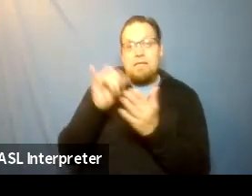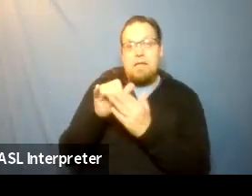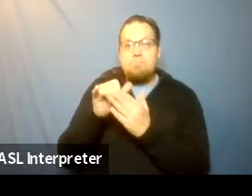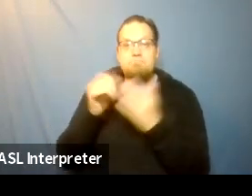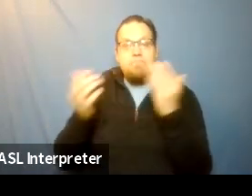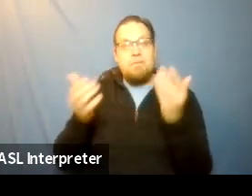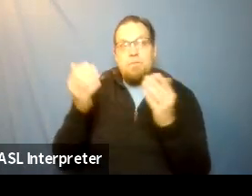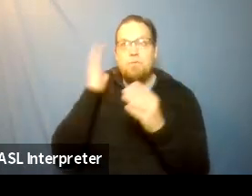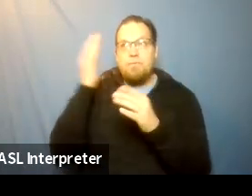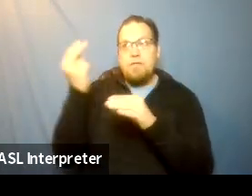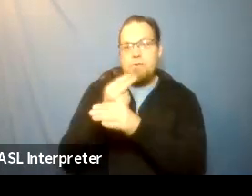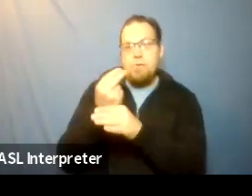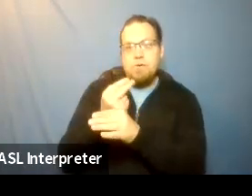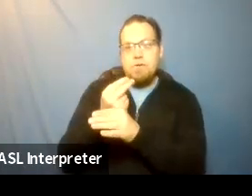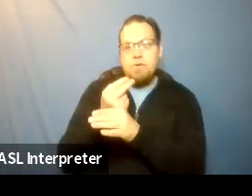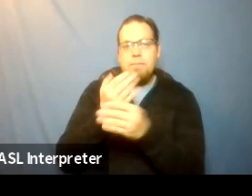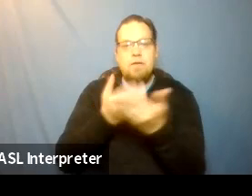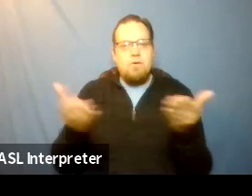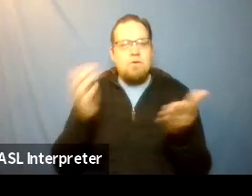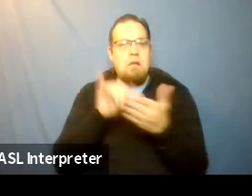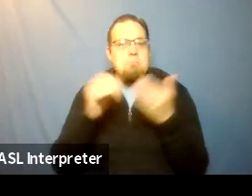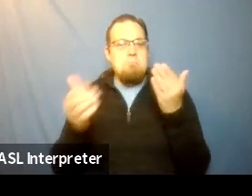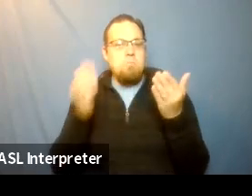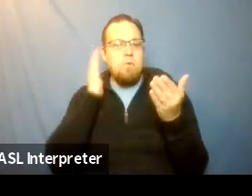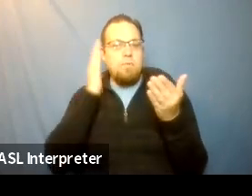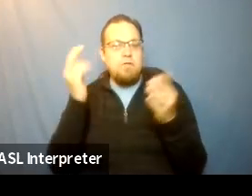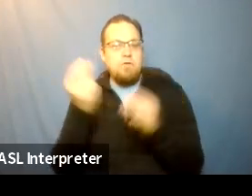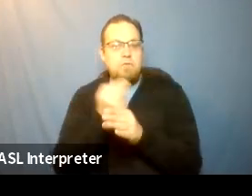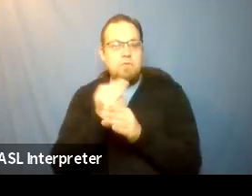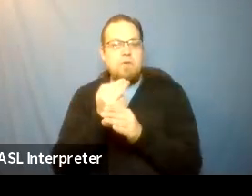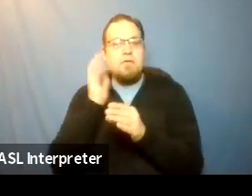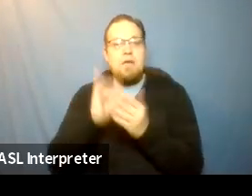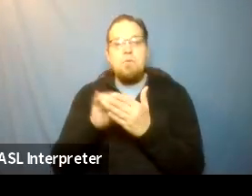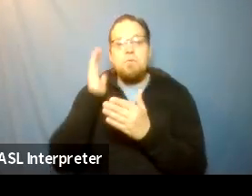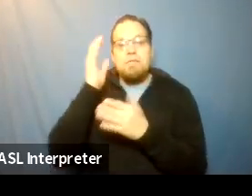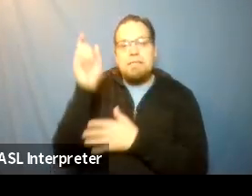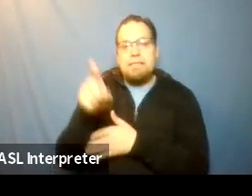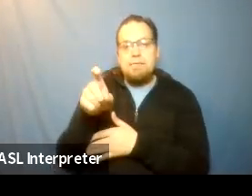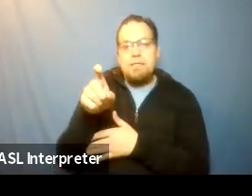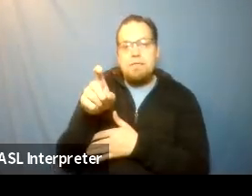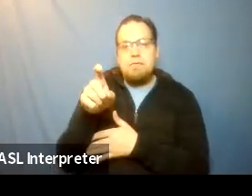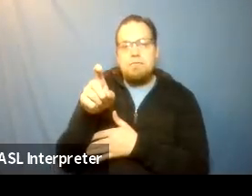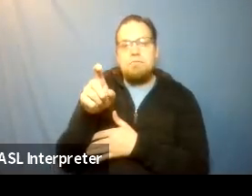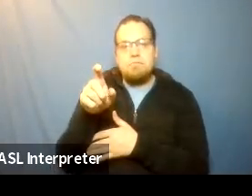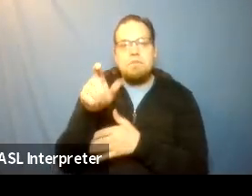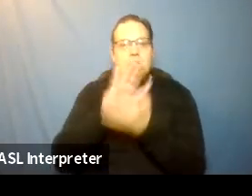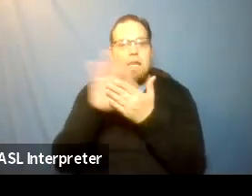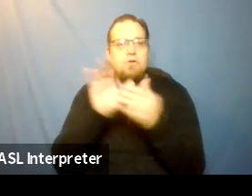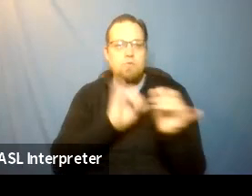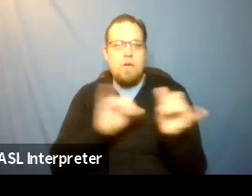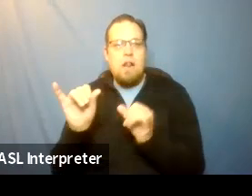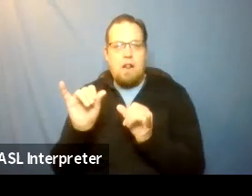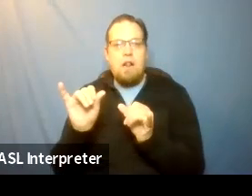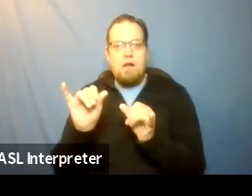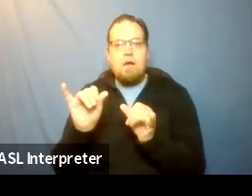might be used or materials that might be used would need to be dealt with as well. So there's